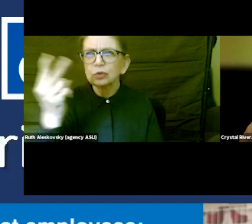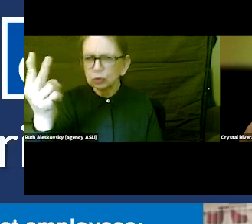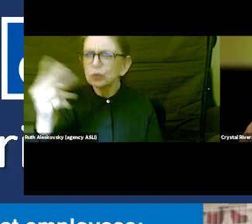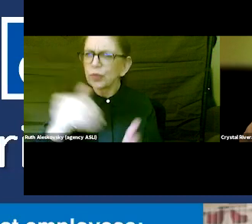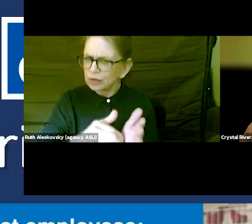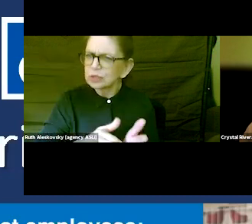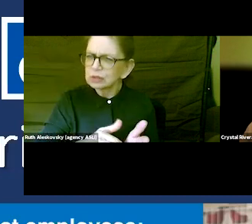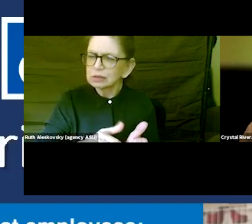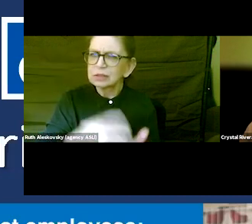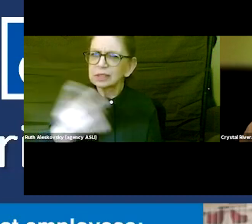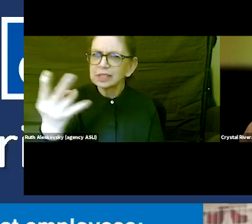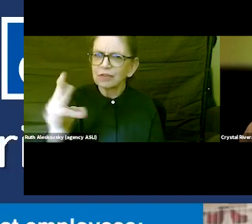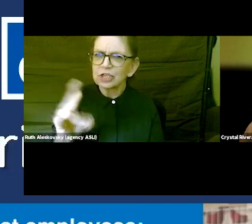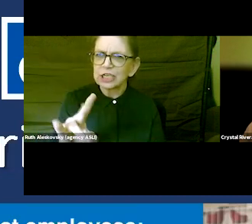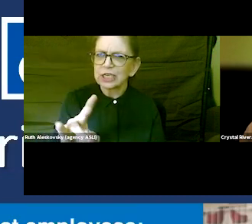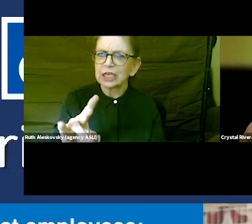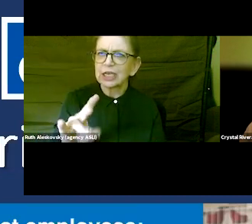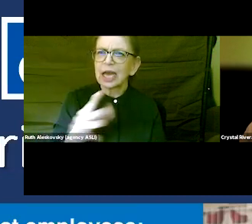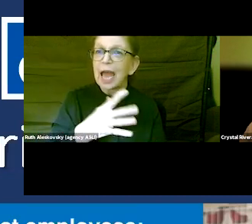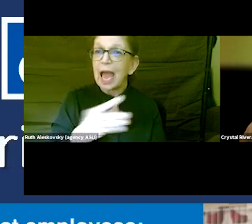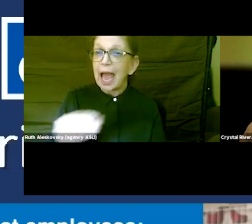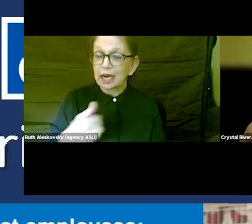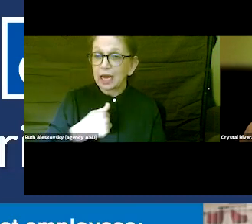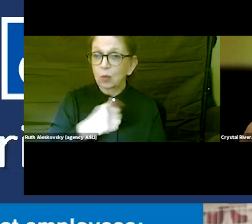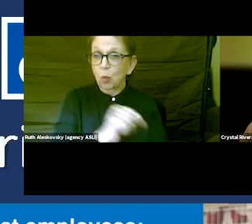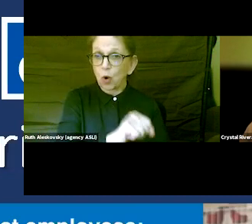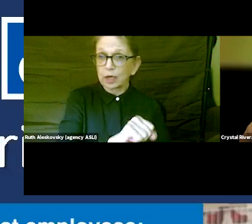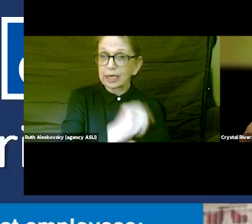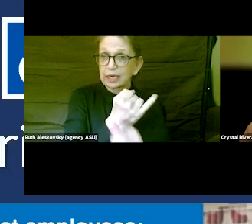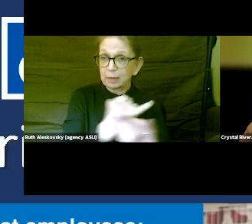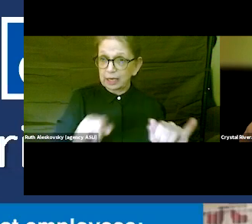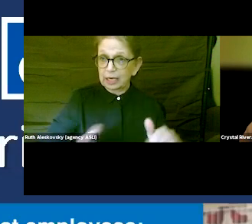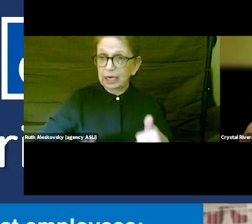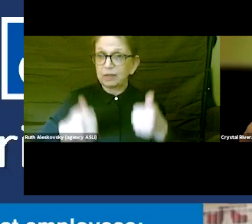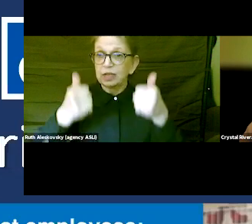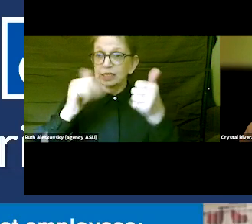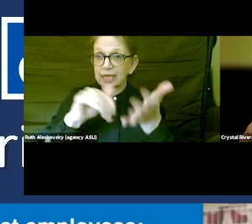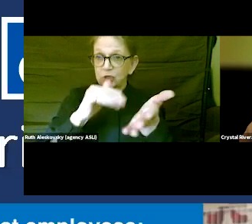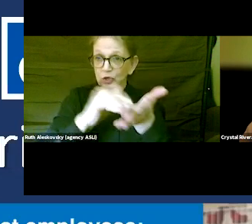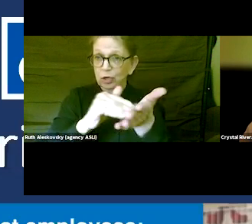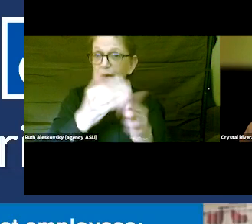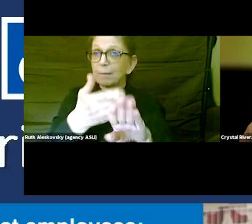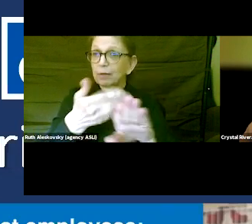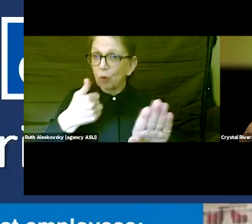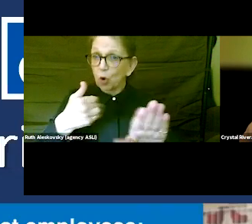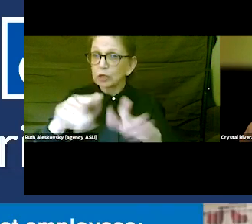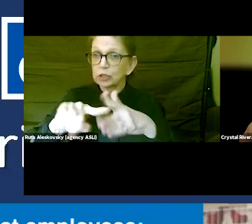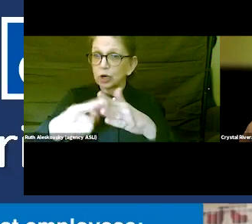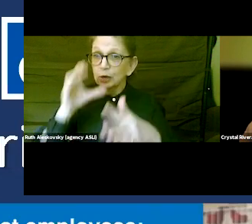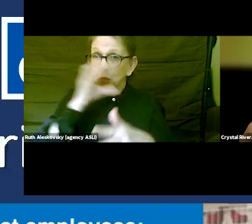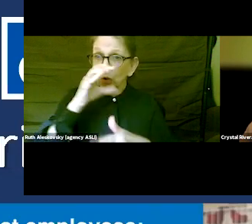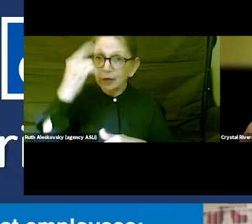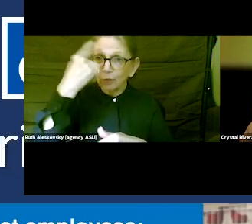I worked at the Independent Living Center prior to looking for that employment. And I was